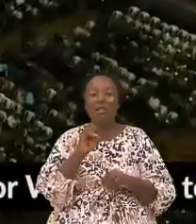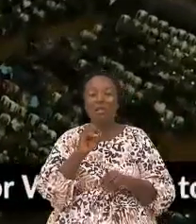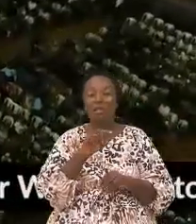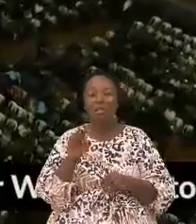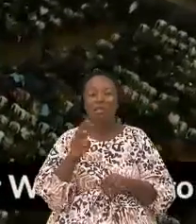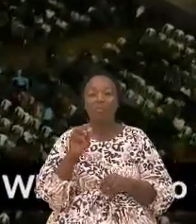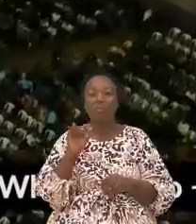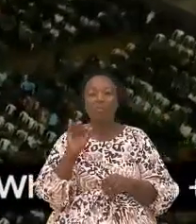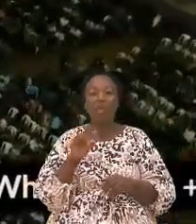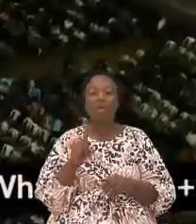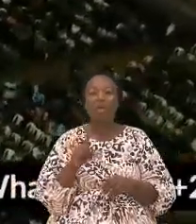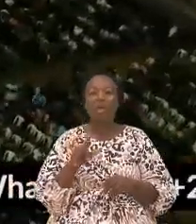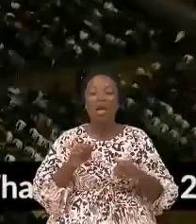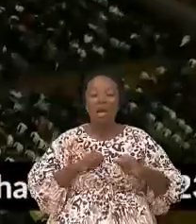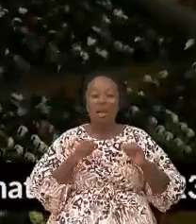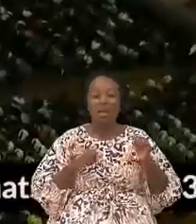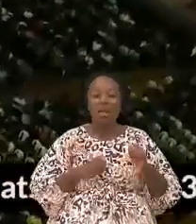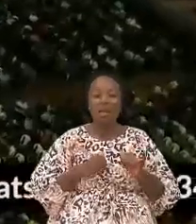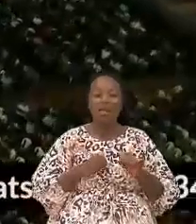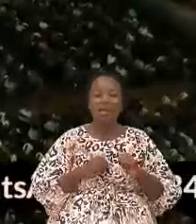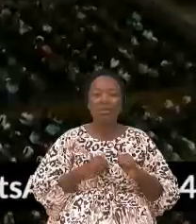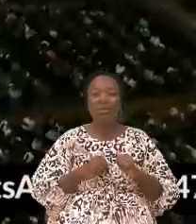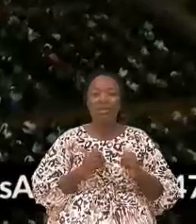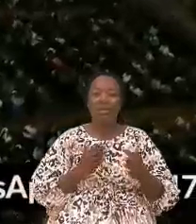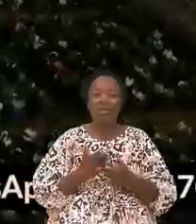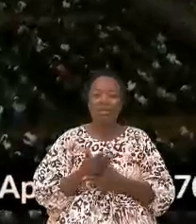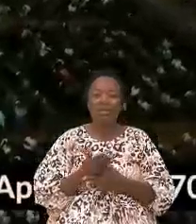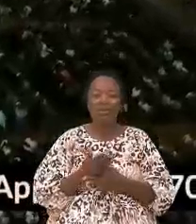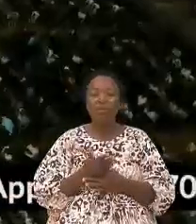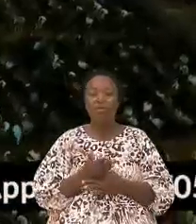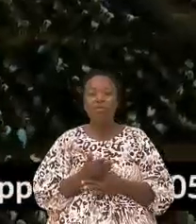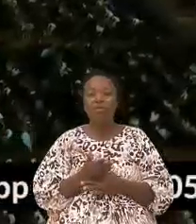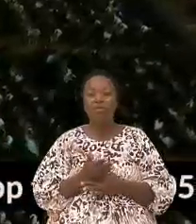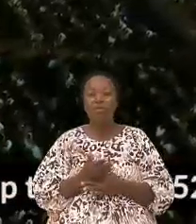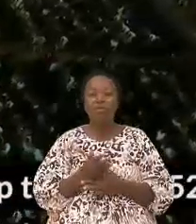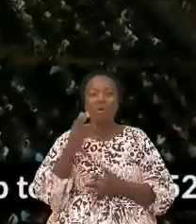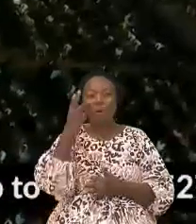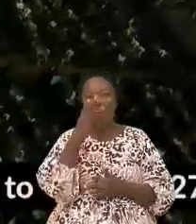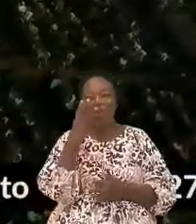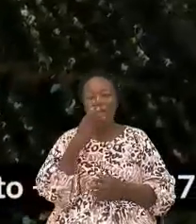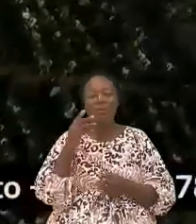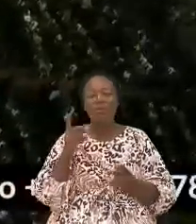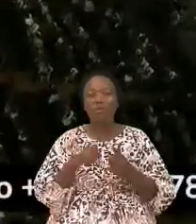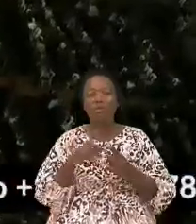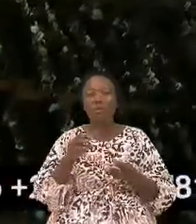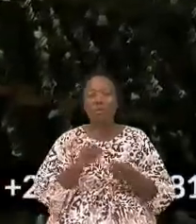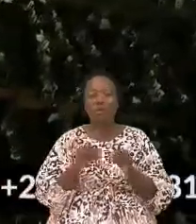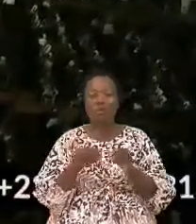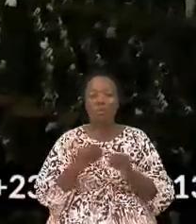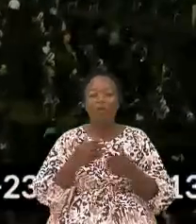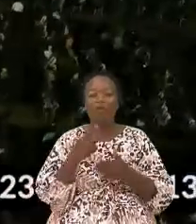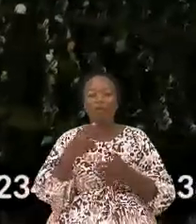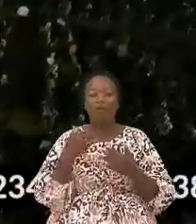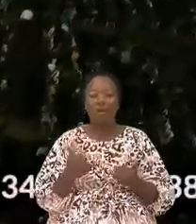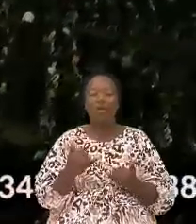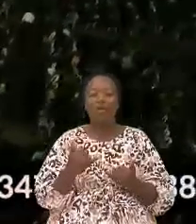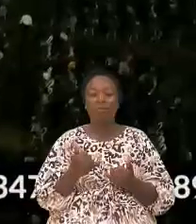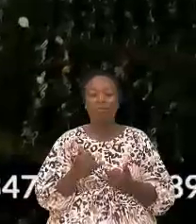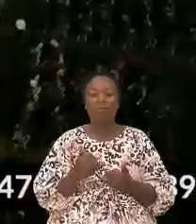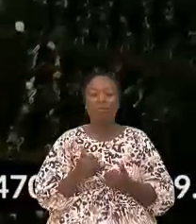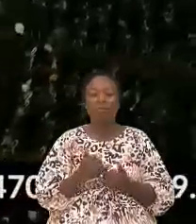phone number, and email address via SMS or WhatsApp to the